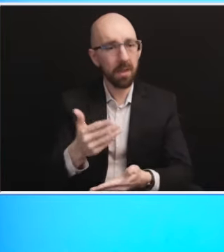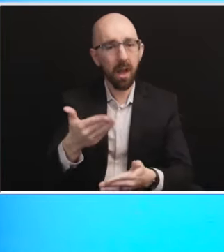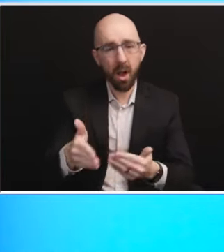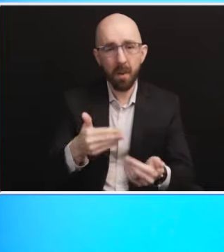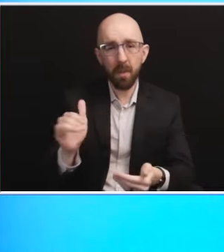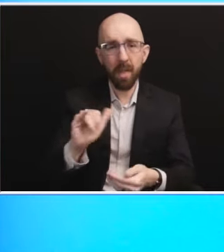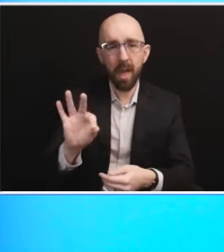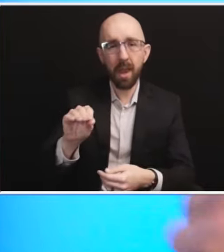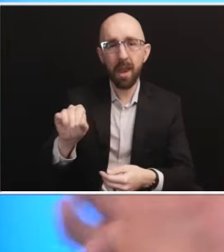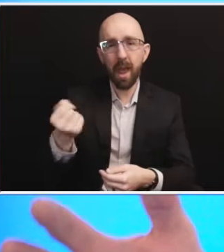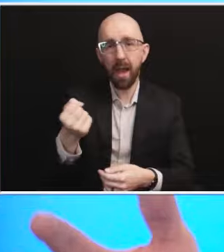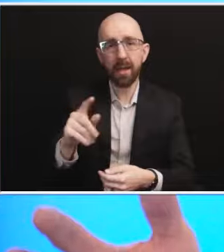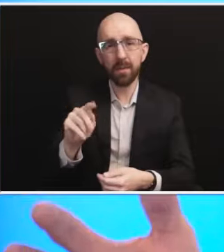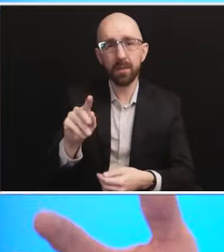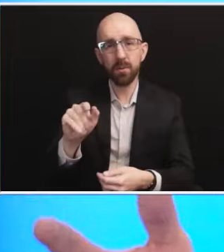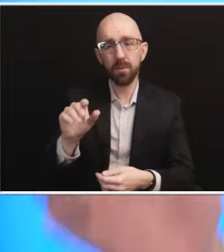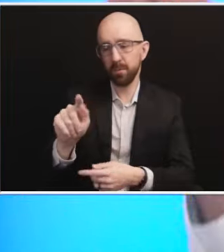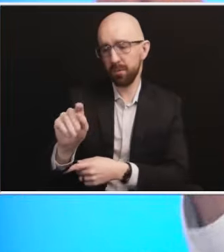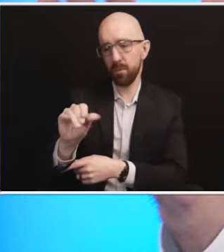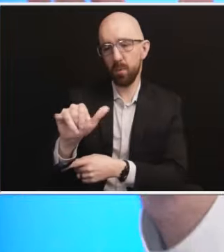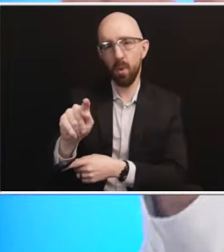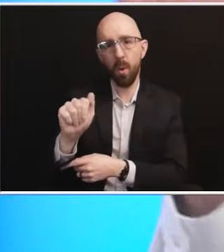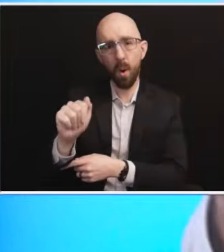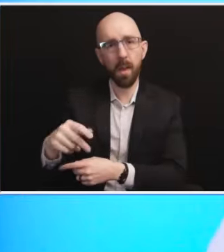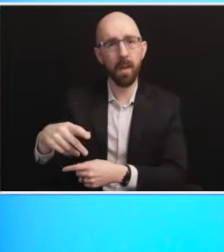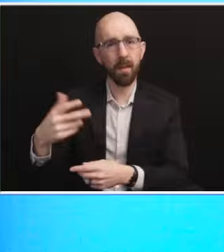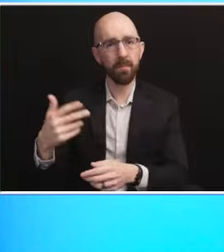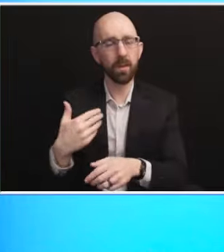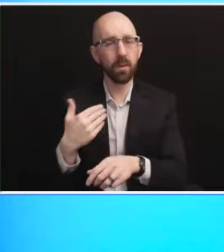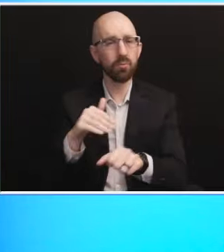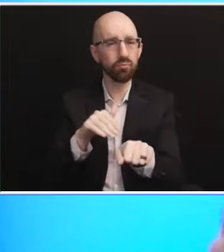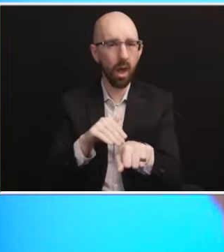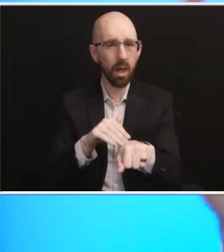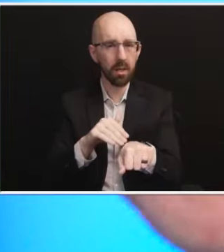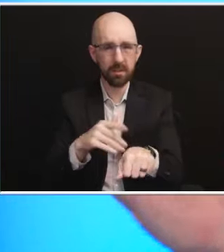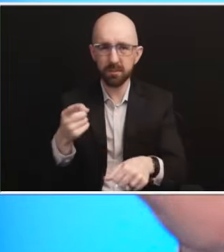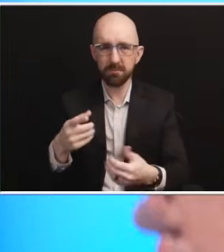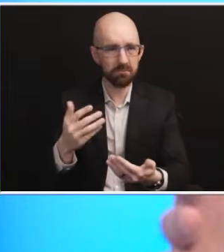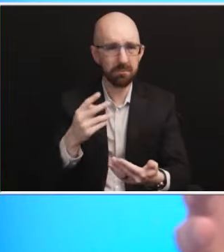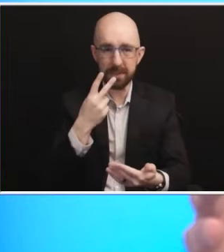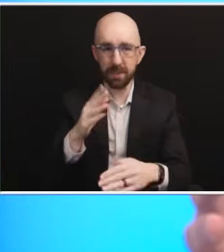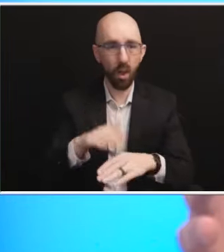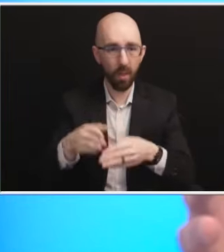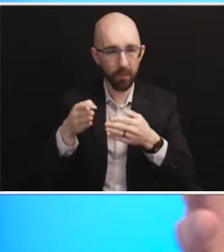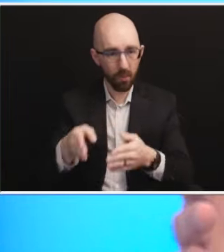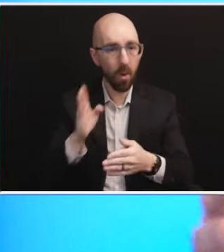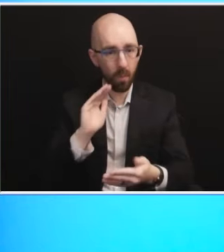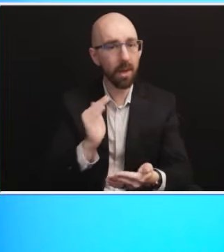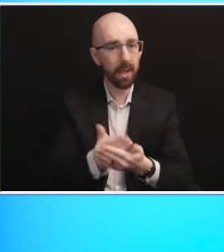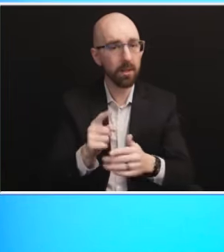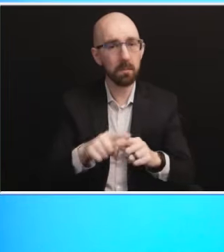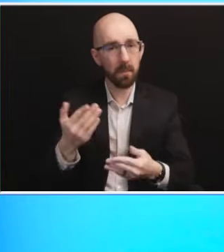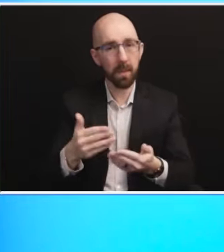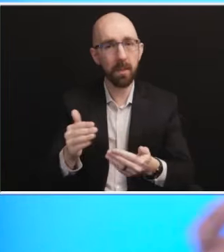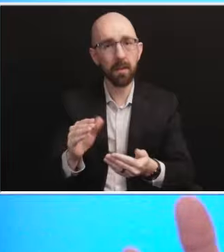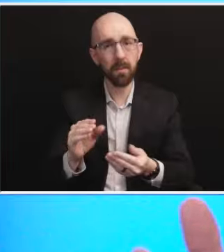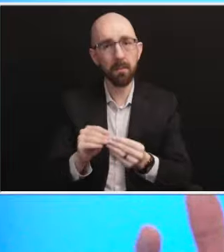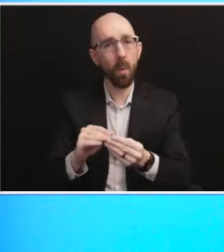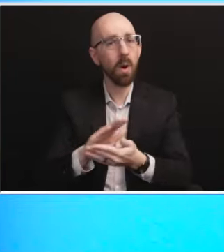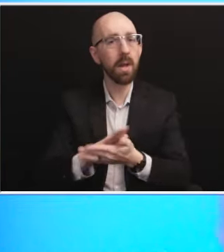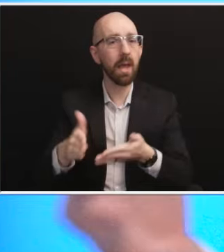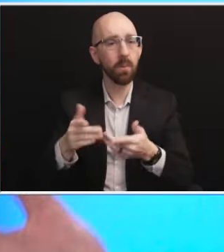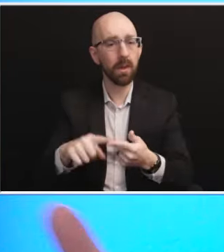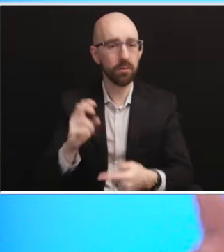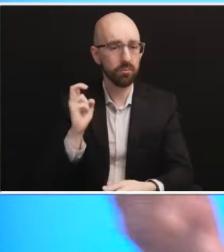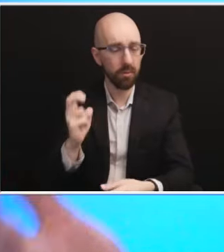Toyota pickup, right? You still see them on the road. They're definitely going to get you there, but there's probably nicer ways to travel. And so we're in the